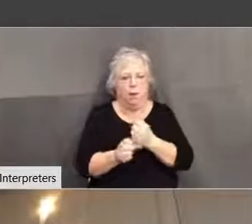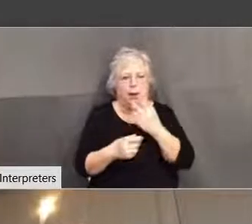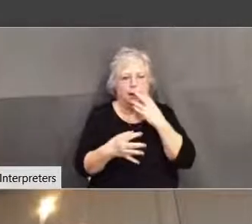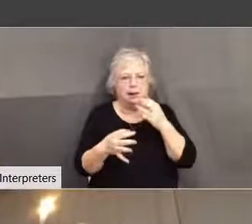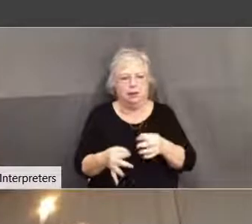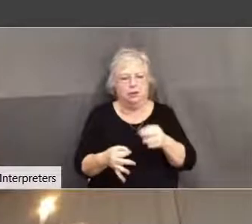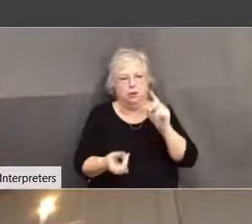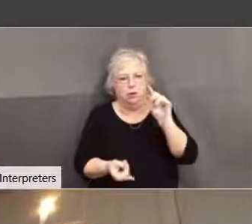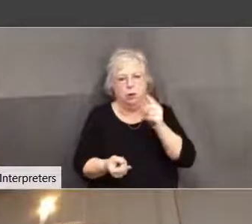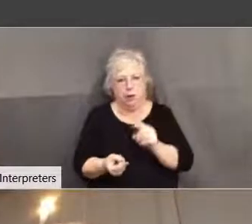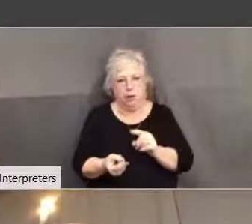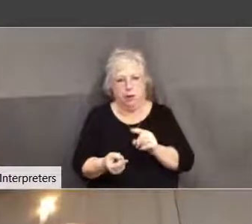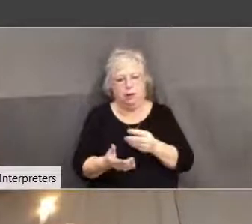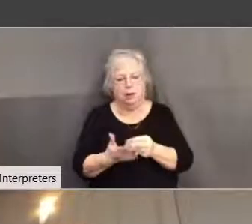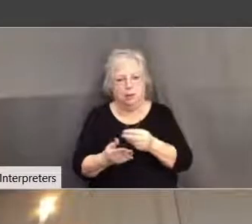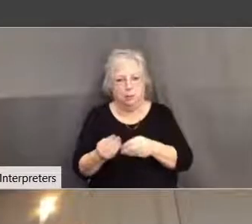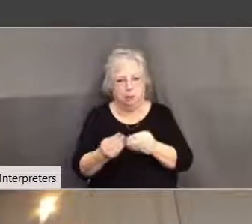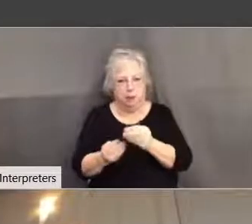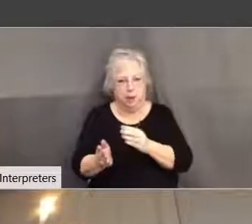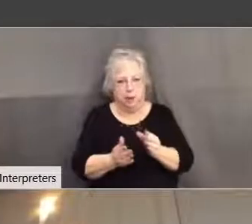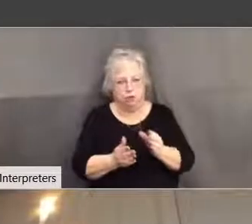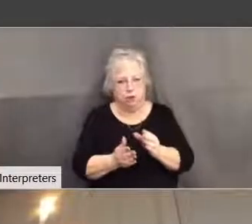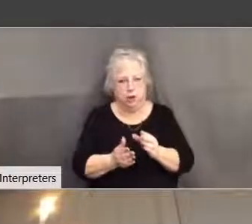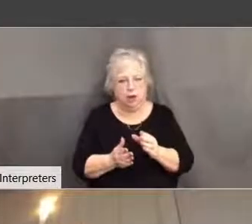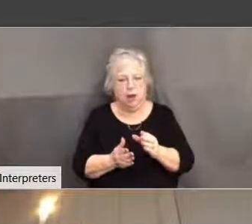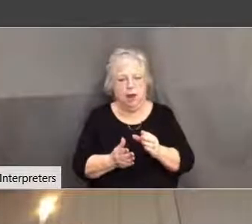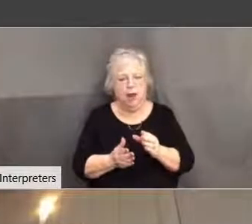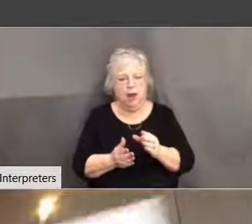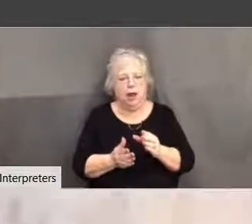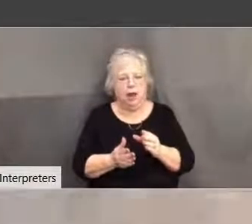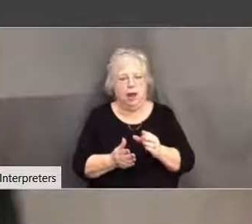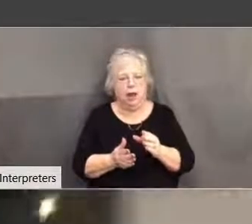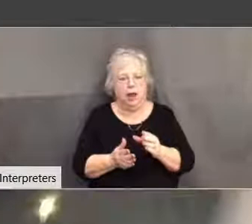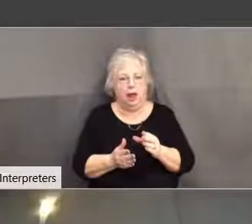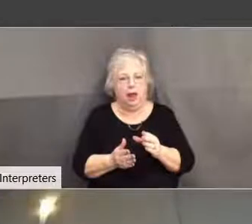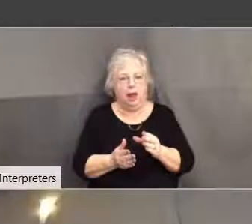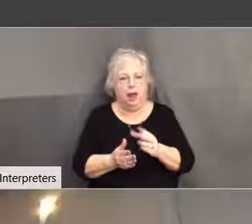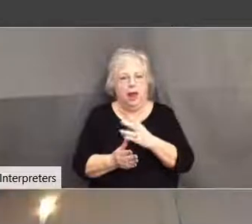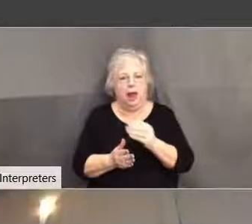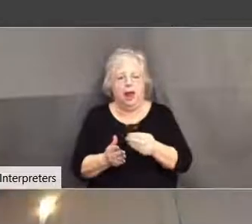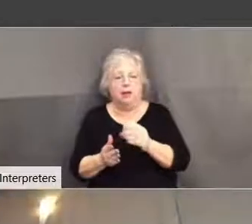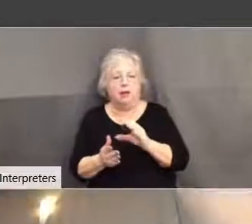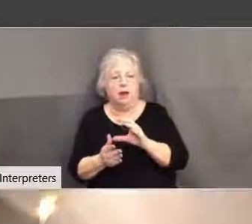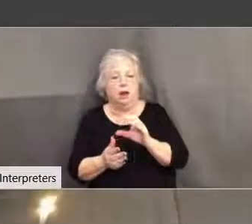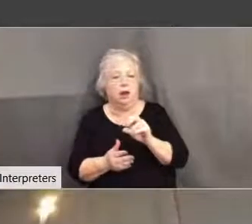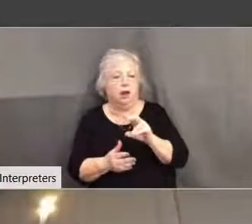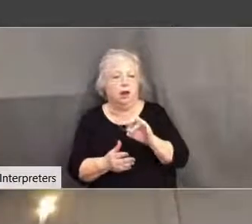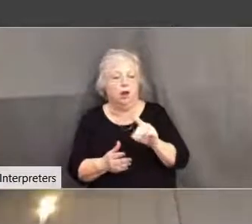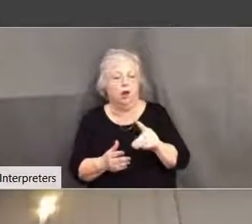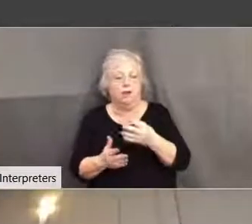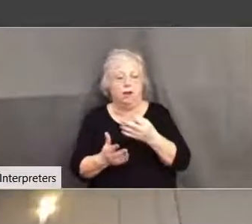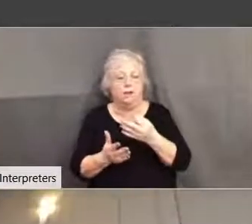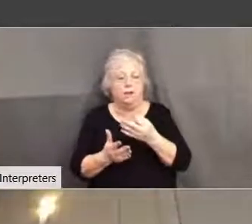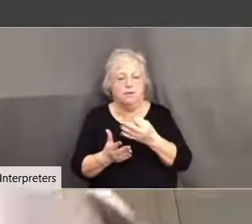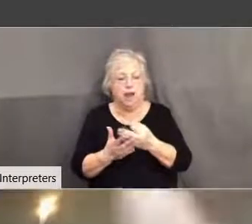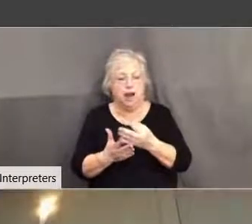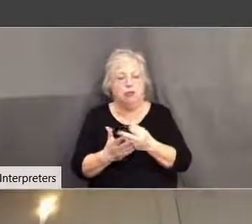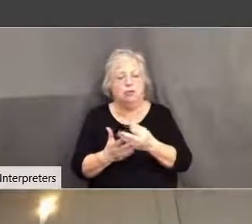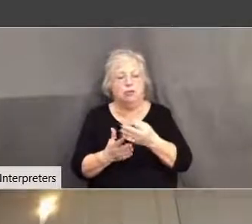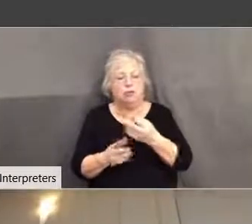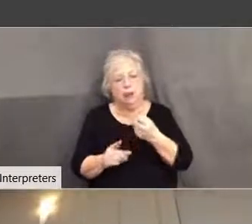budget amid the COVID-19 financial impacts of revenue reduction due to